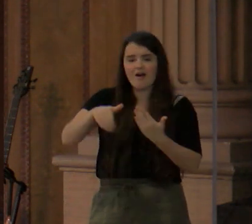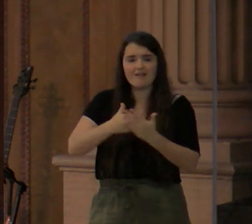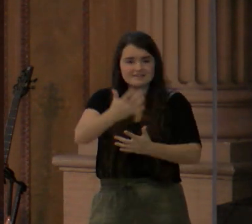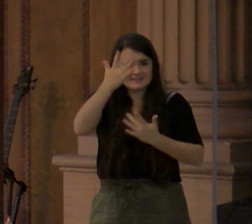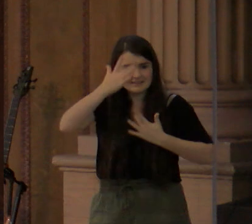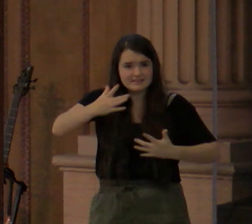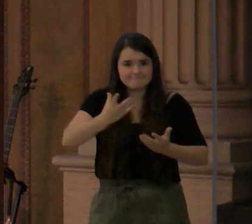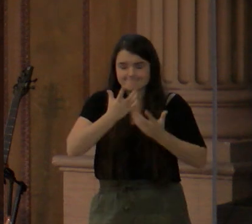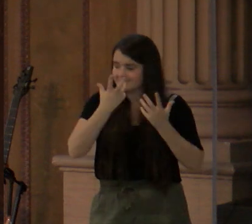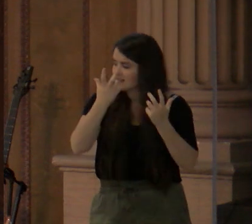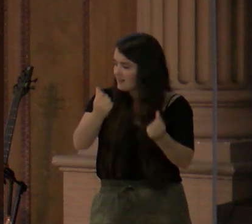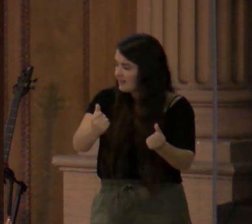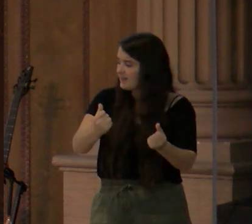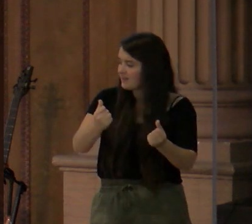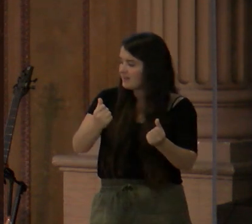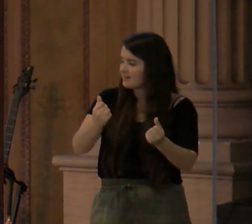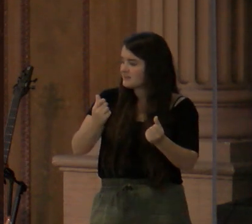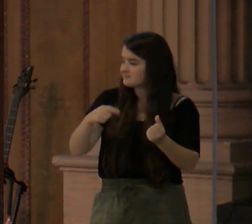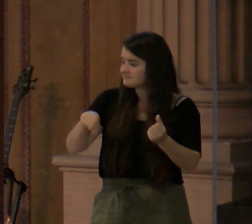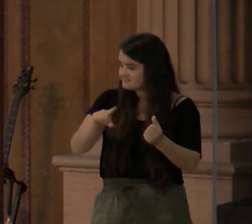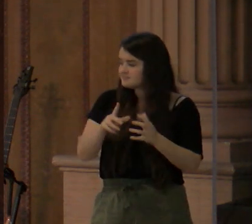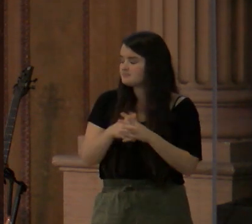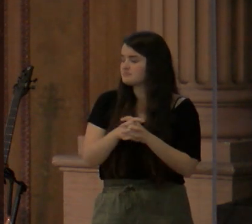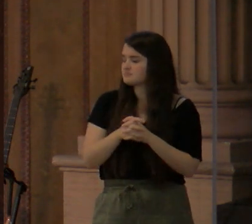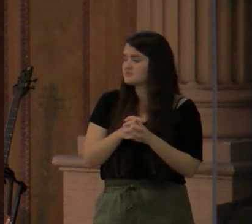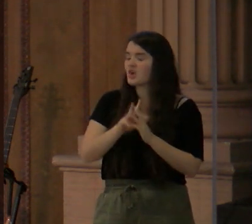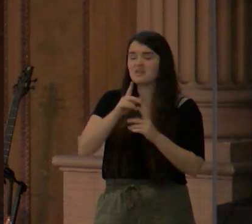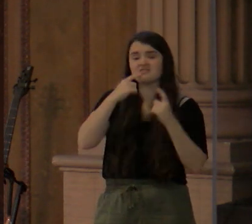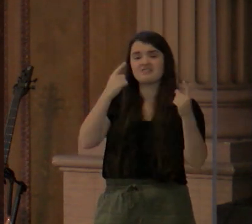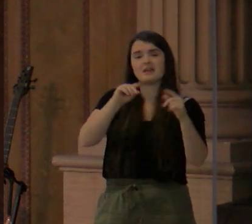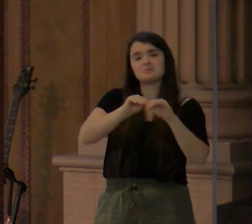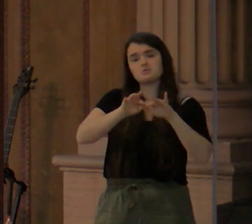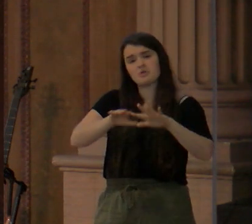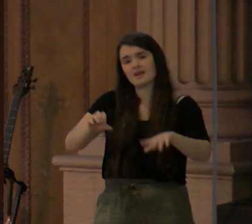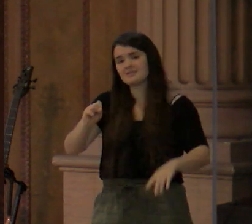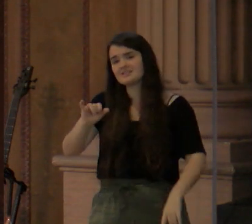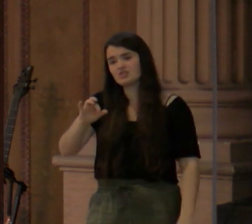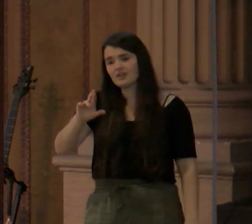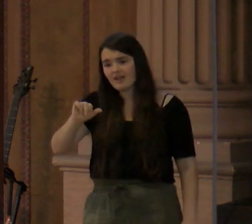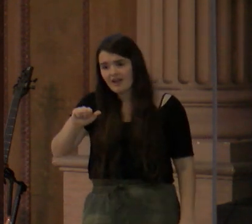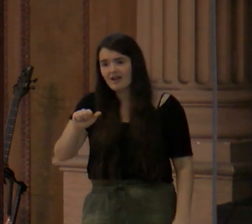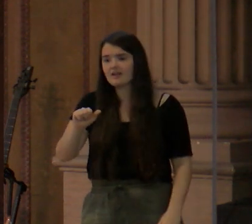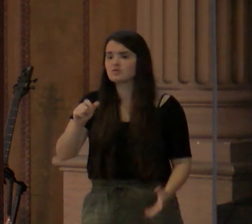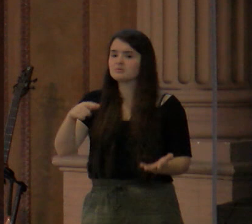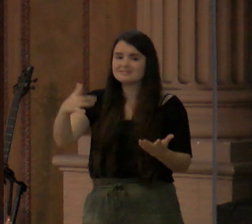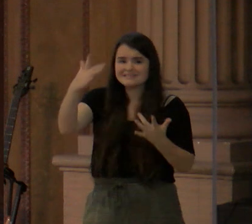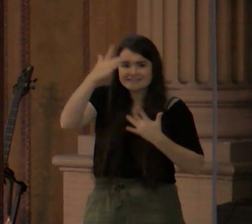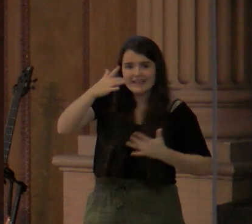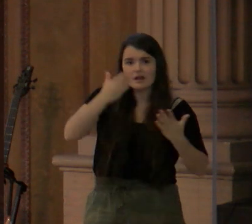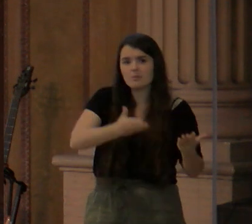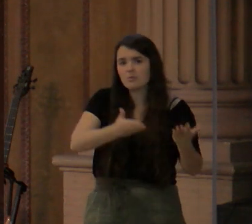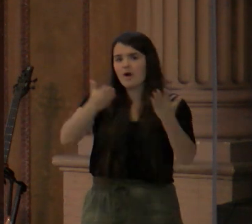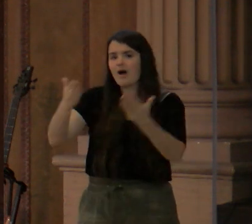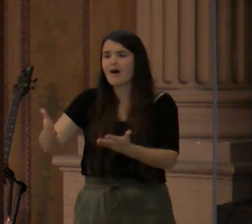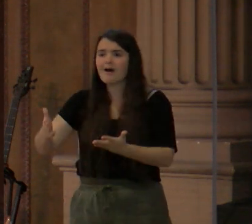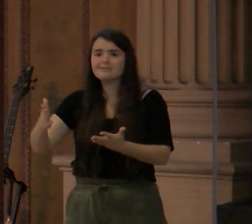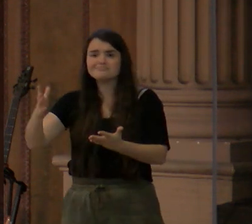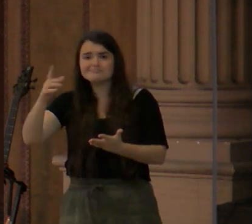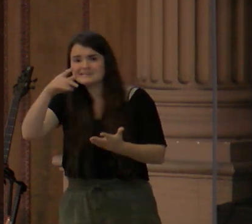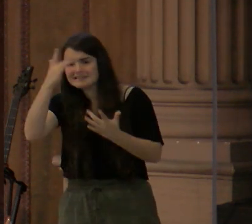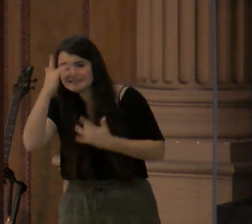So his fame spread throughout all Syria, and they brought him all the sick, those afflicted with various diseases and pains,